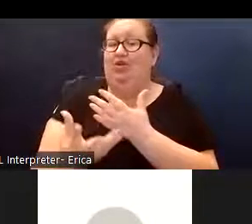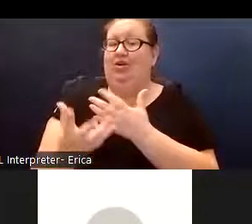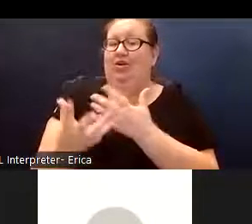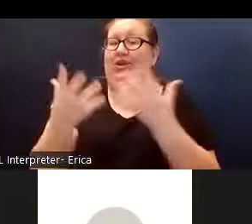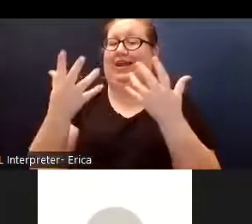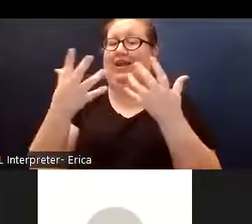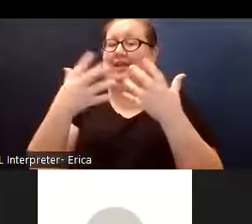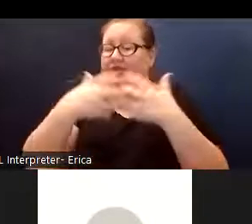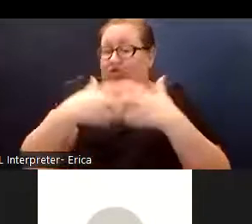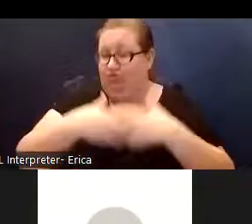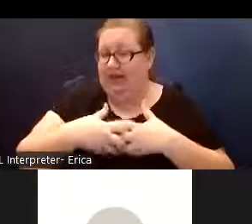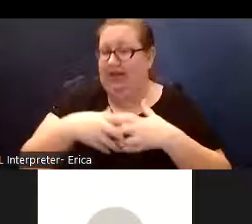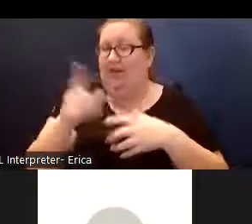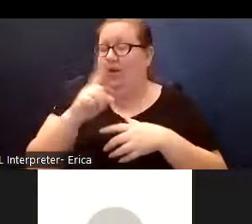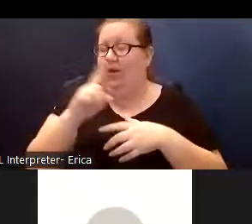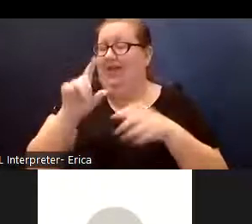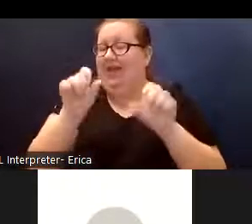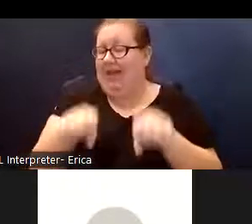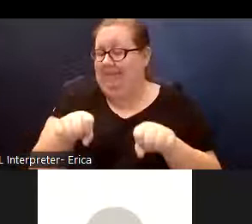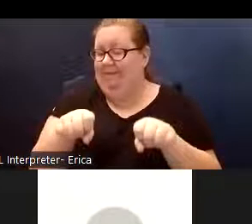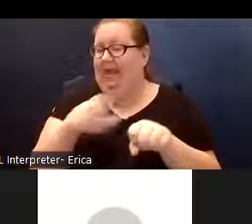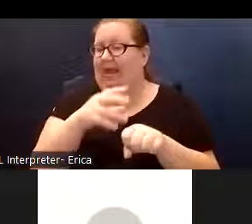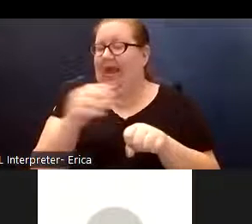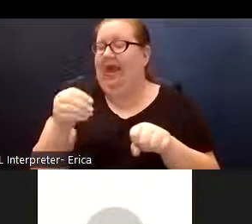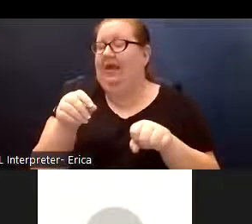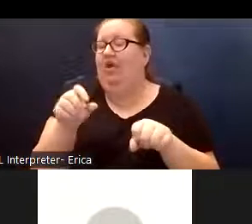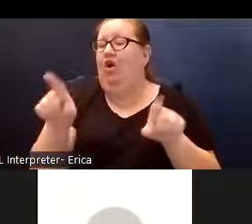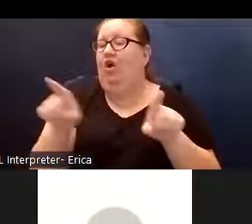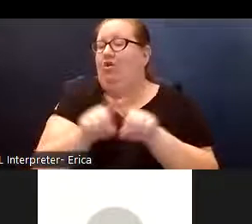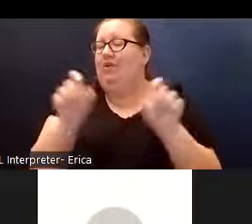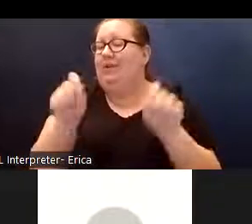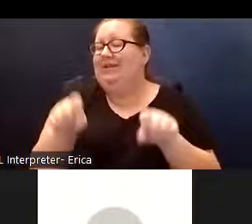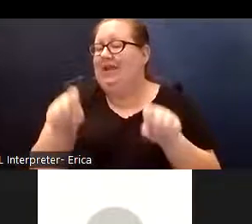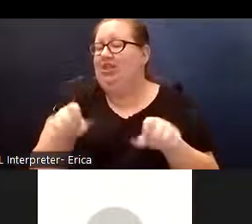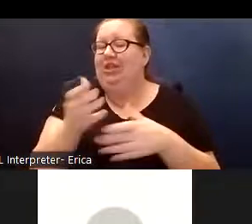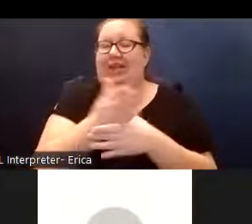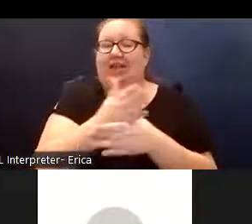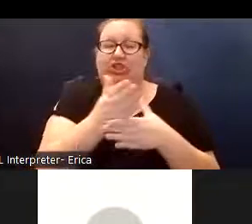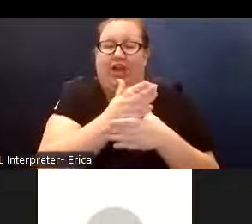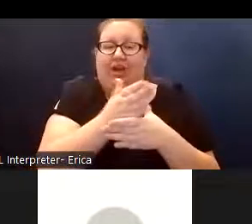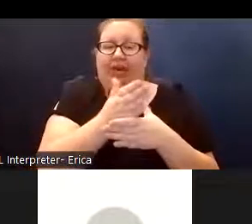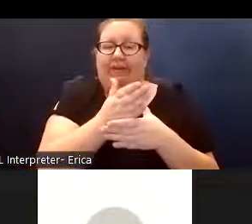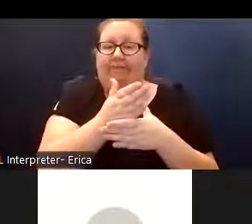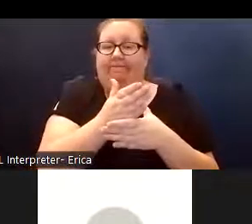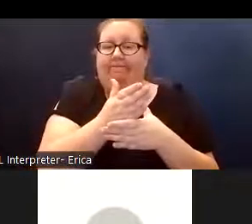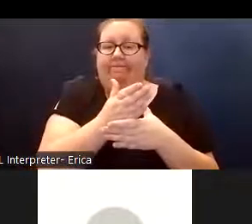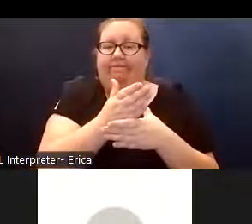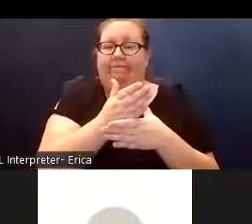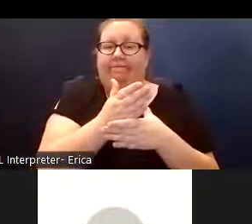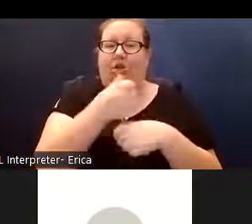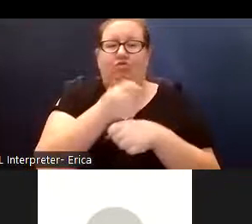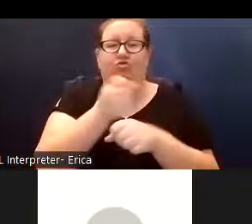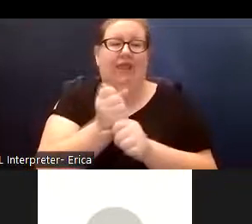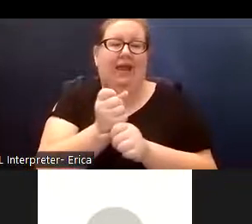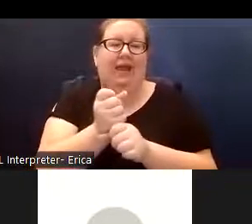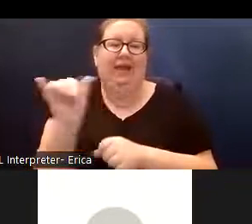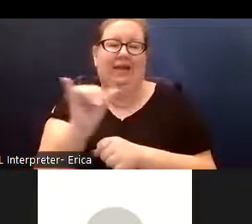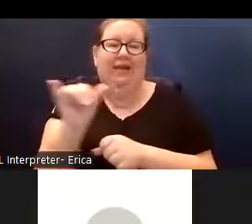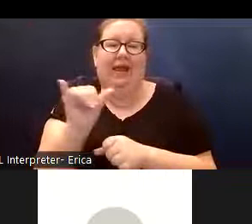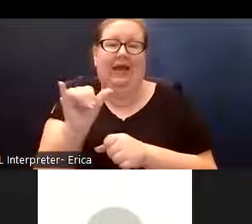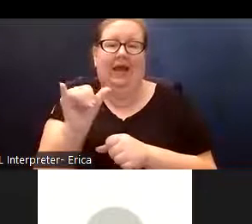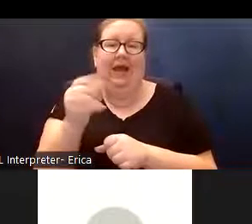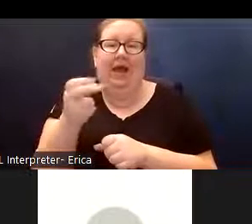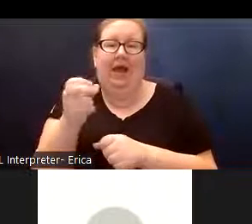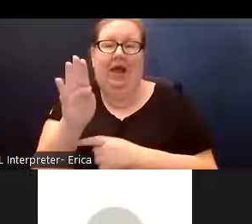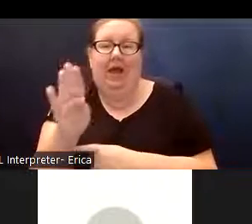where they can be, and also potentially like sharing or creating like a hub or